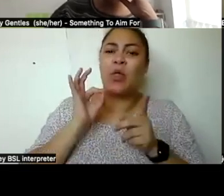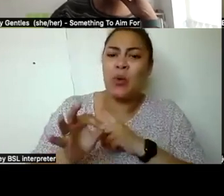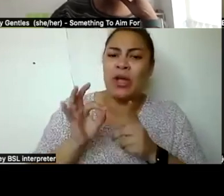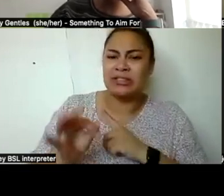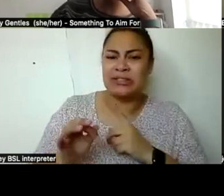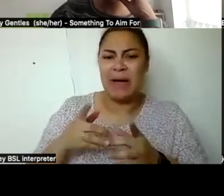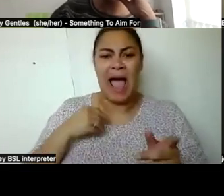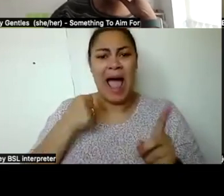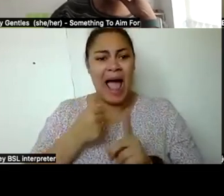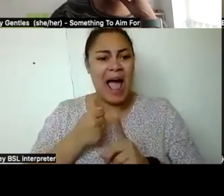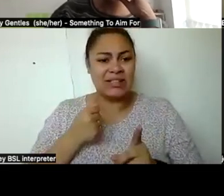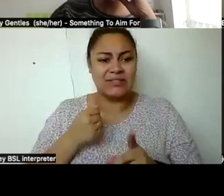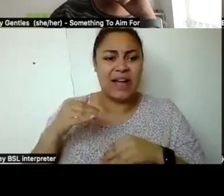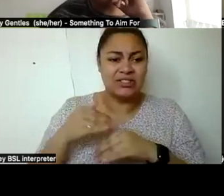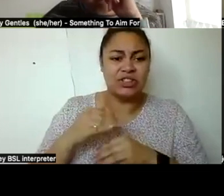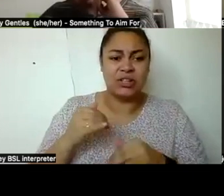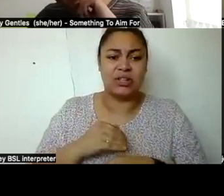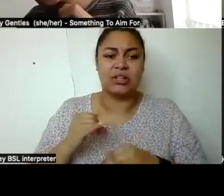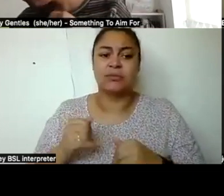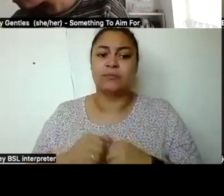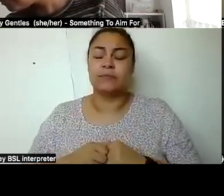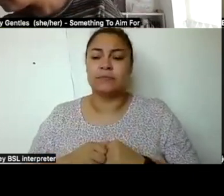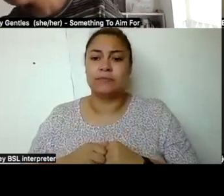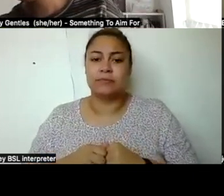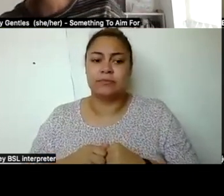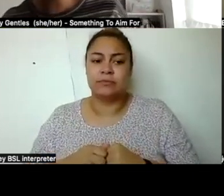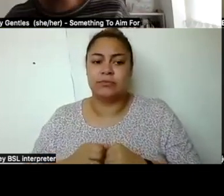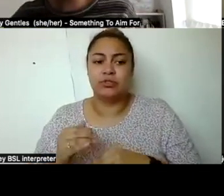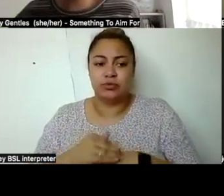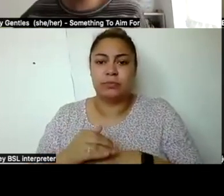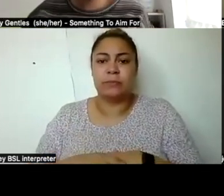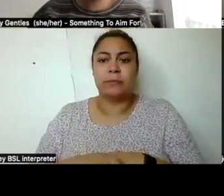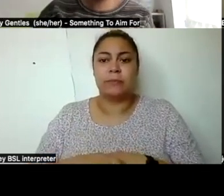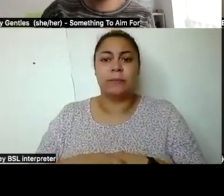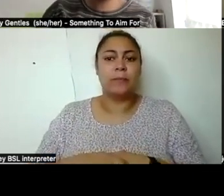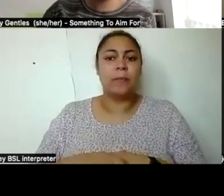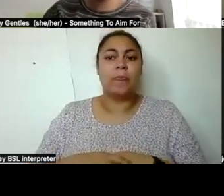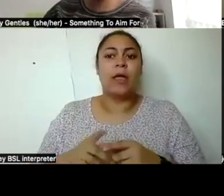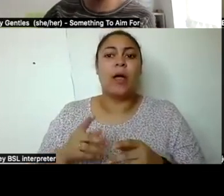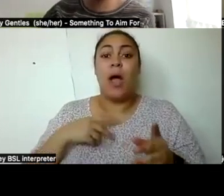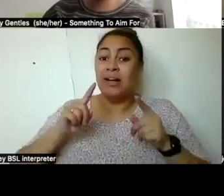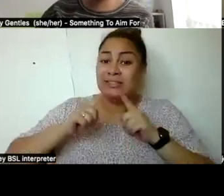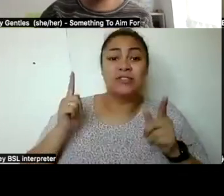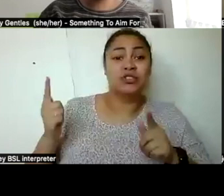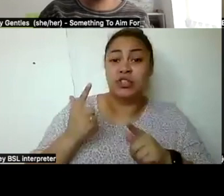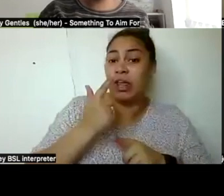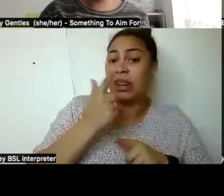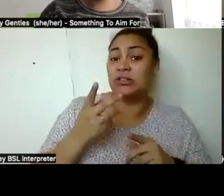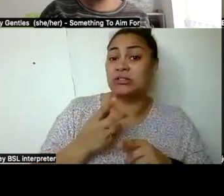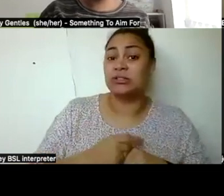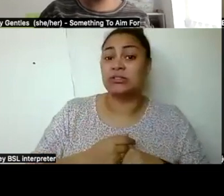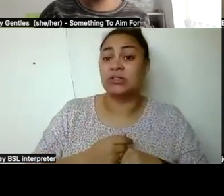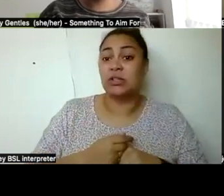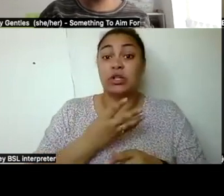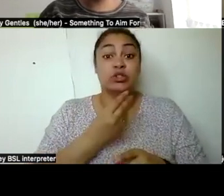activation. I think we are all on different journeys, and so some of us may